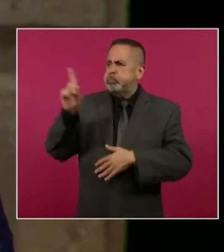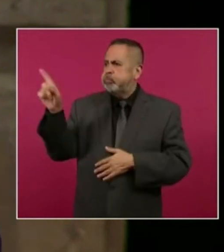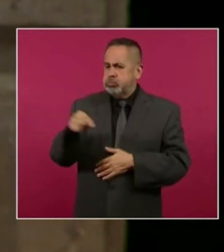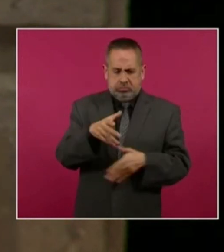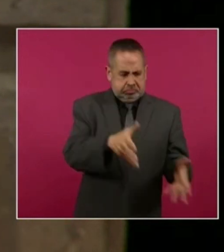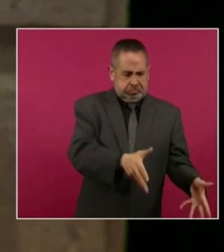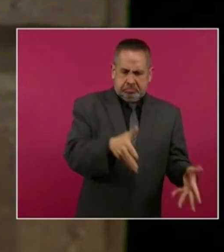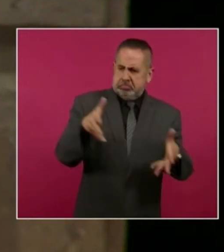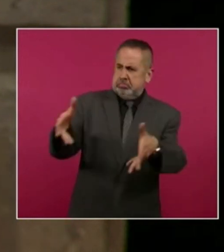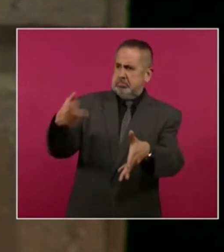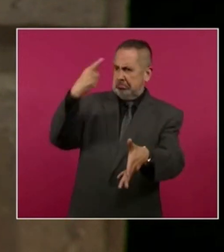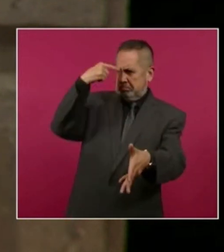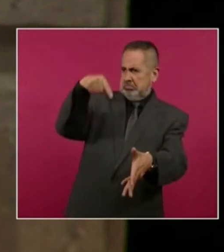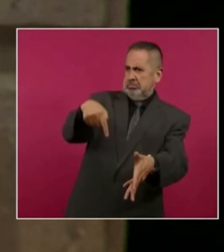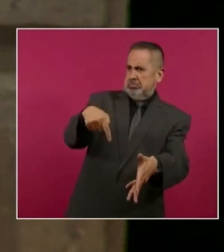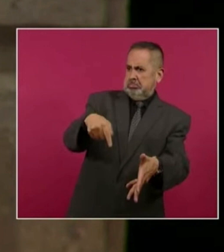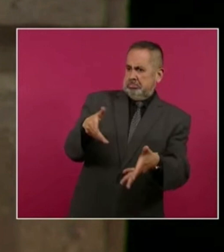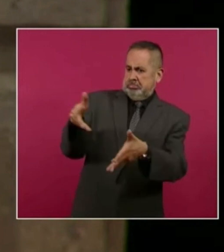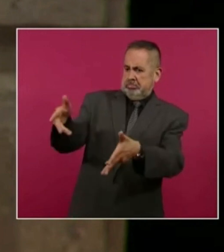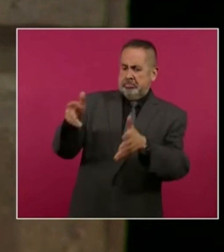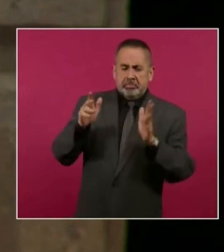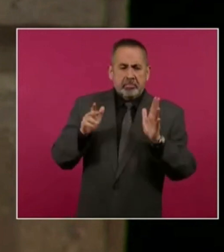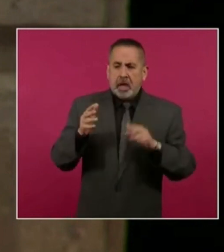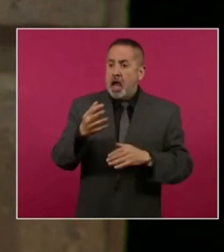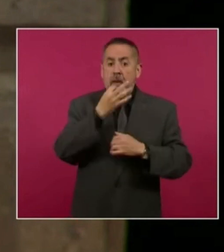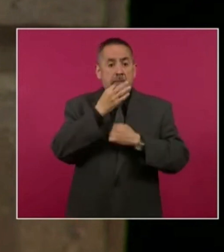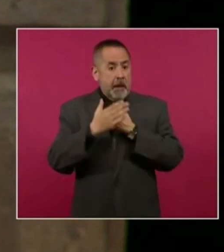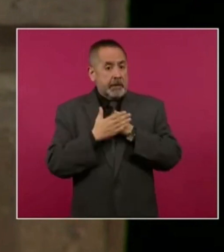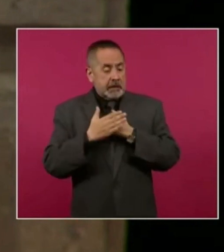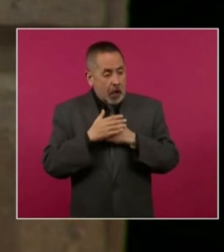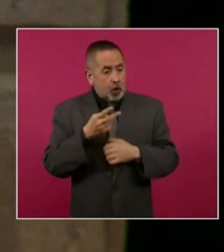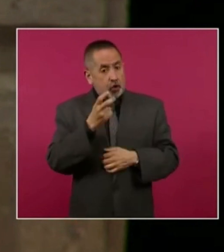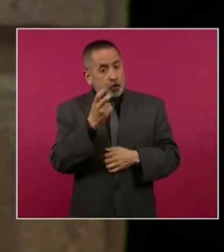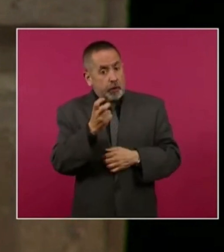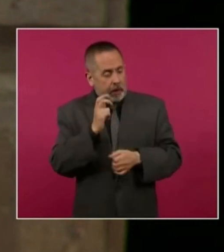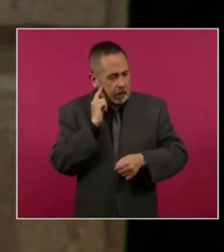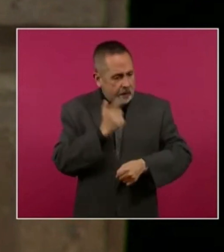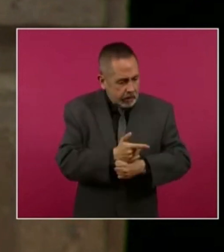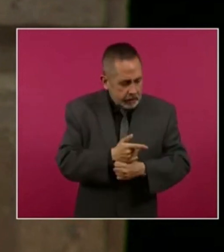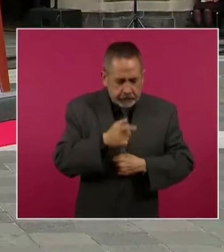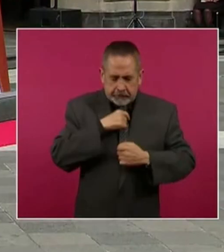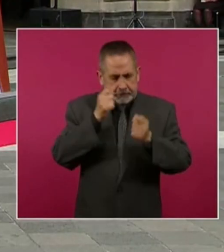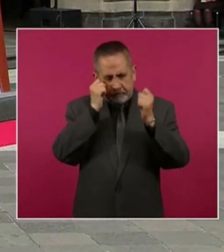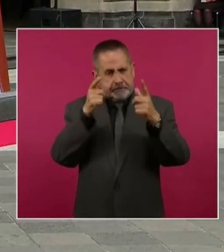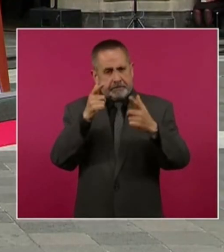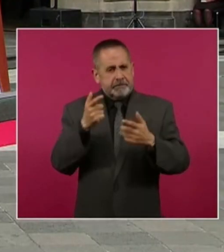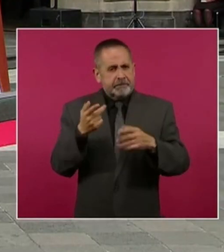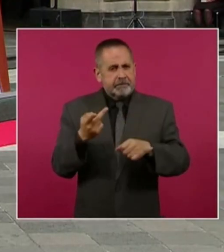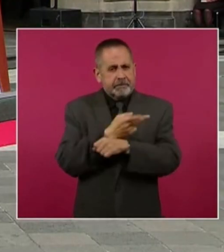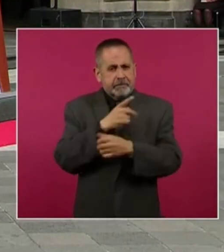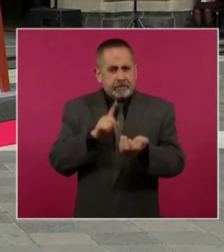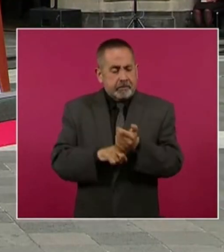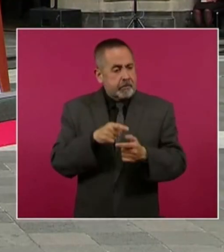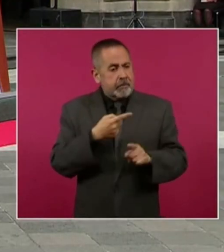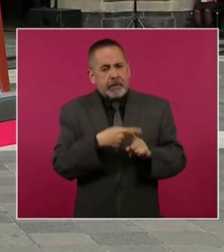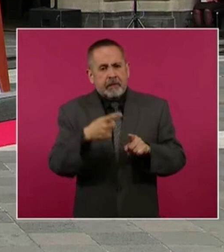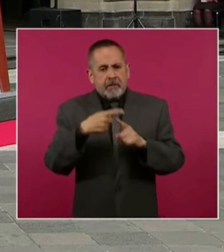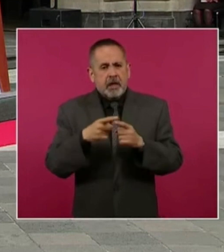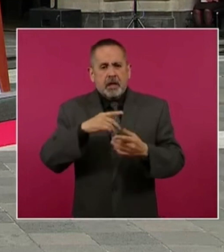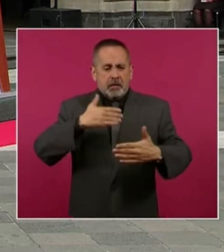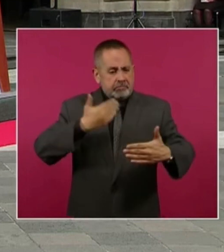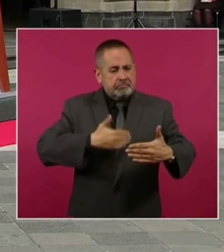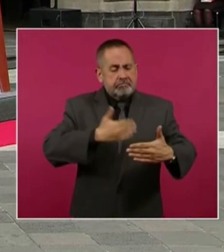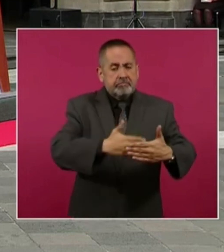And I was briefed about this discovery and surprised to learn that there were any government records that were taken there